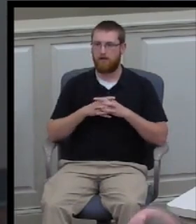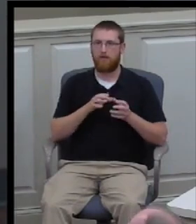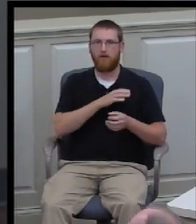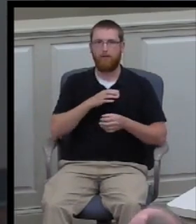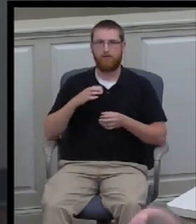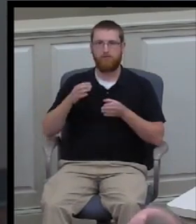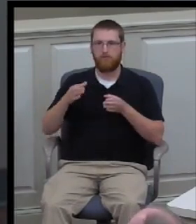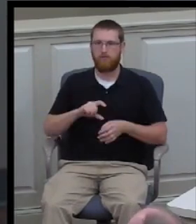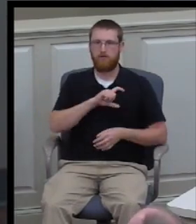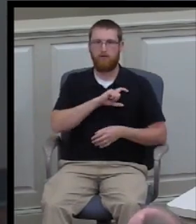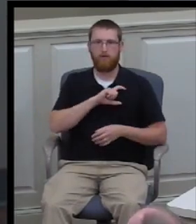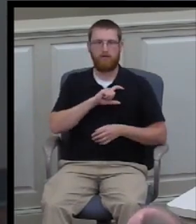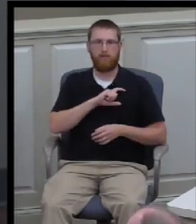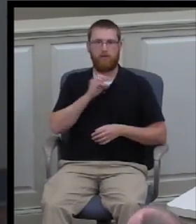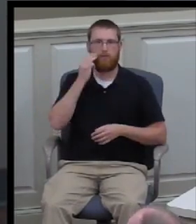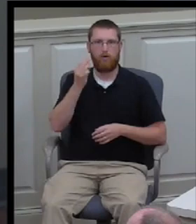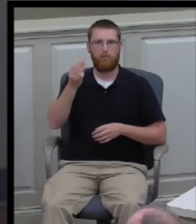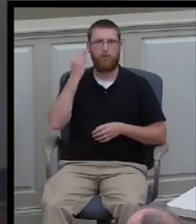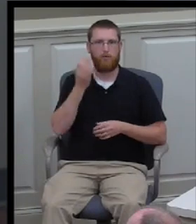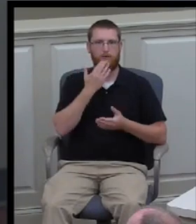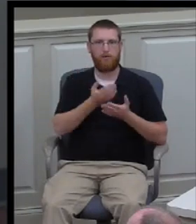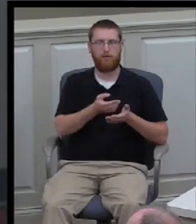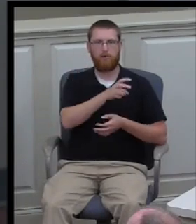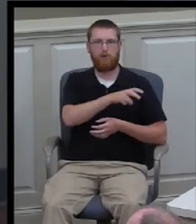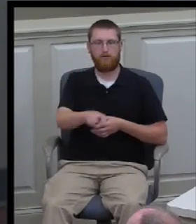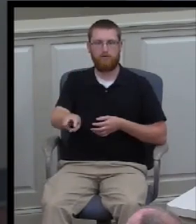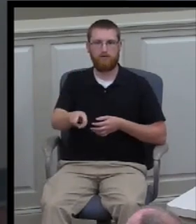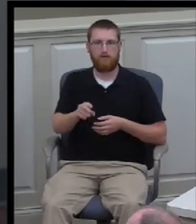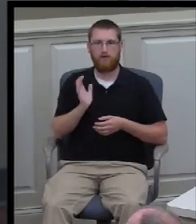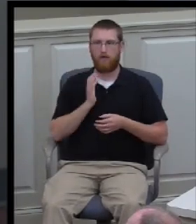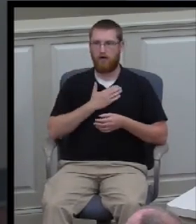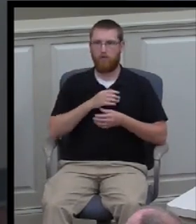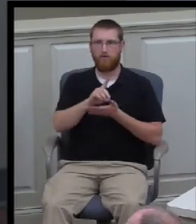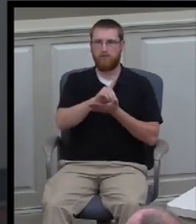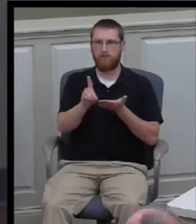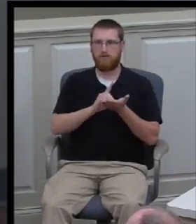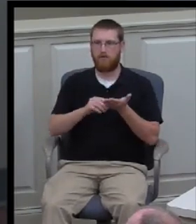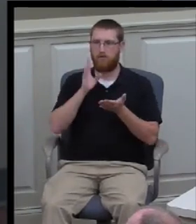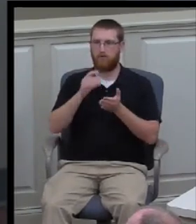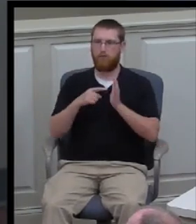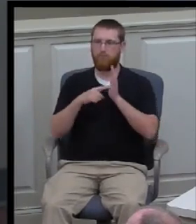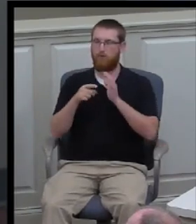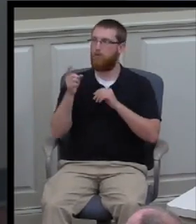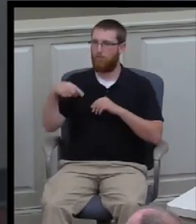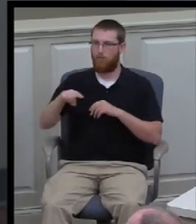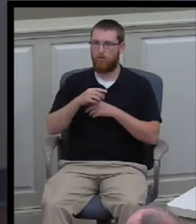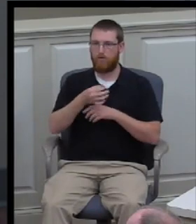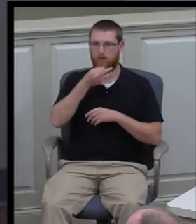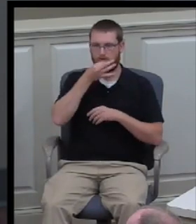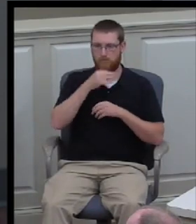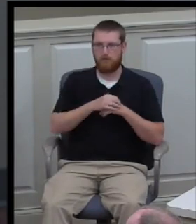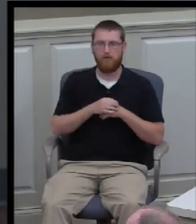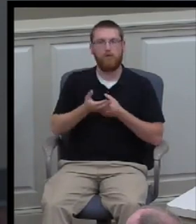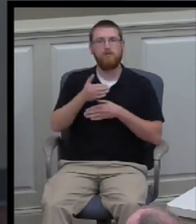The Police Officers Memorial is kind of a good segue into an element of the design here that I'll present to you in a minute.